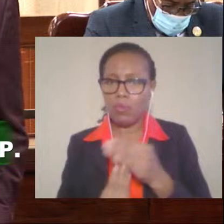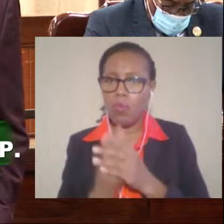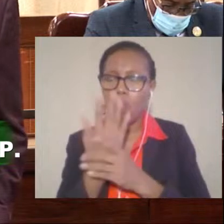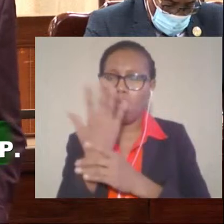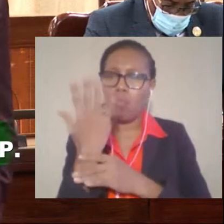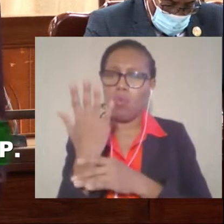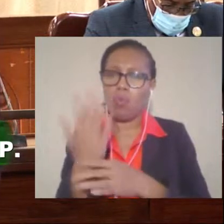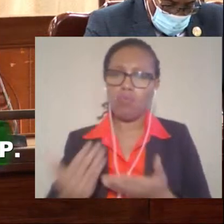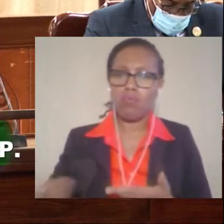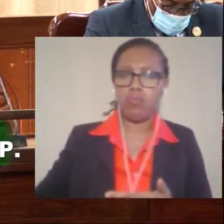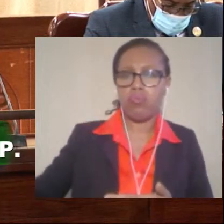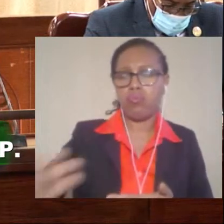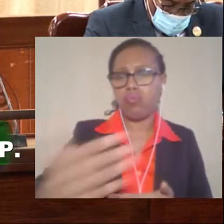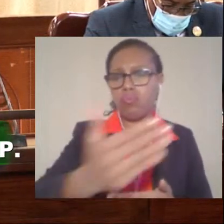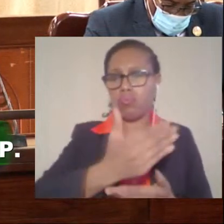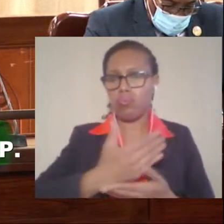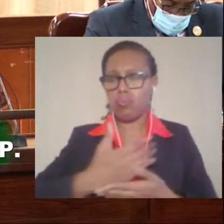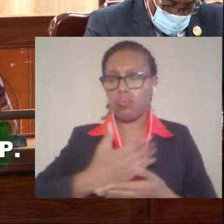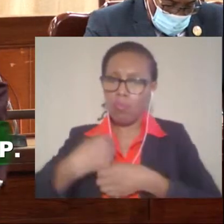speech talked about